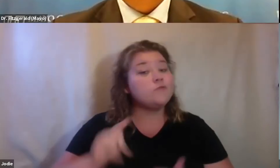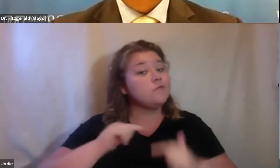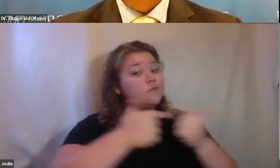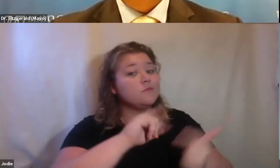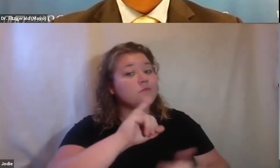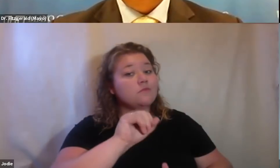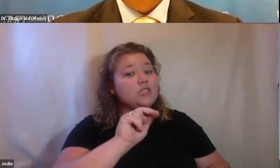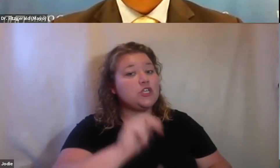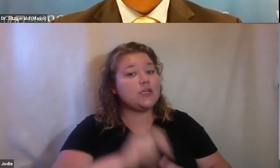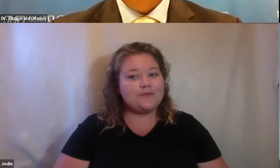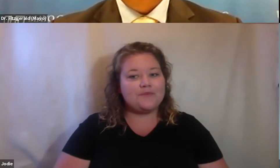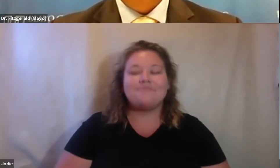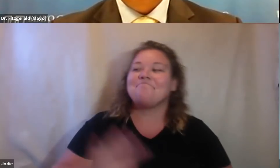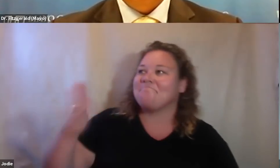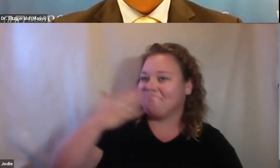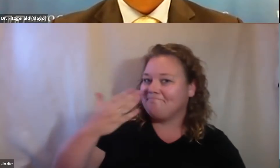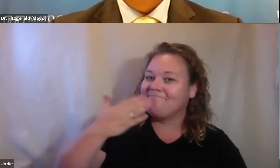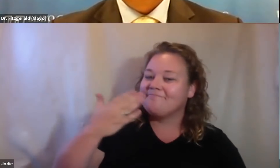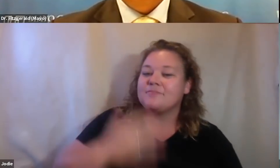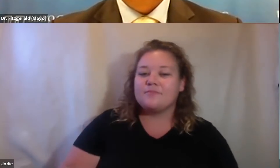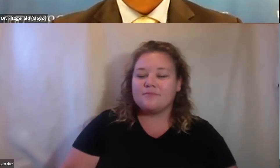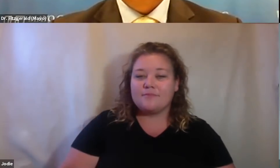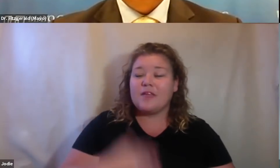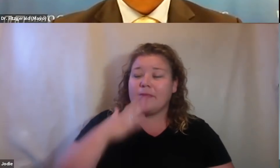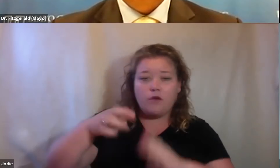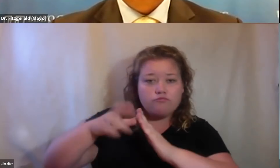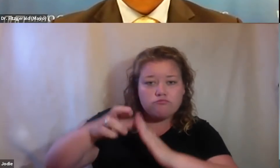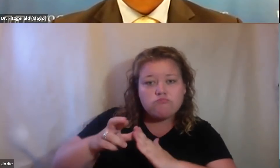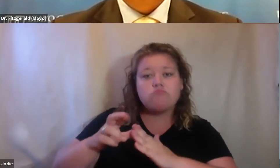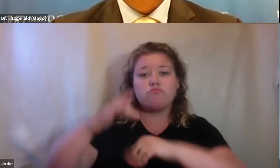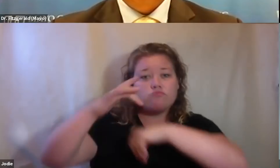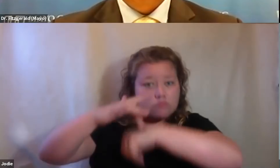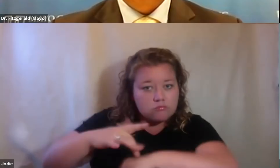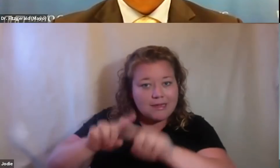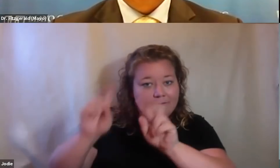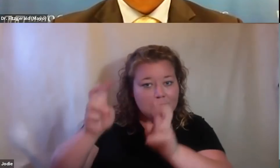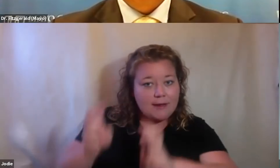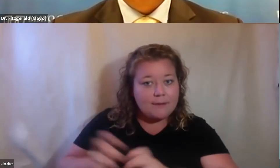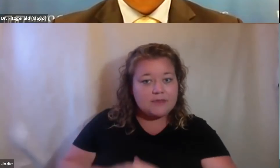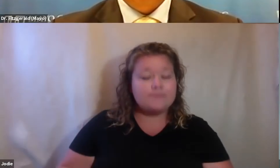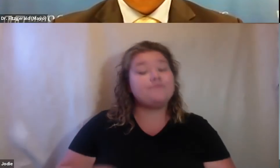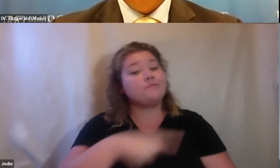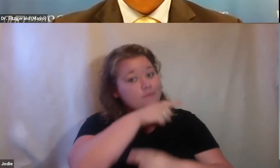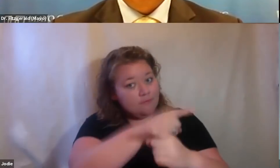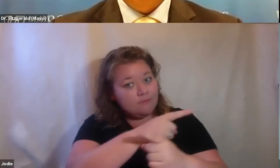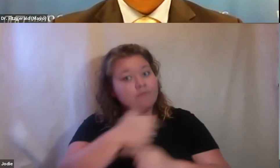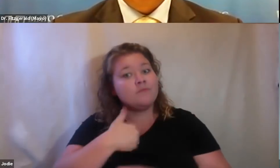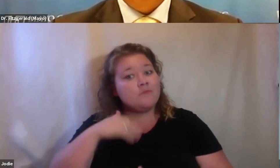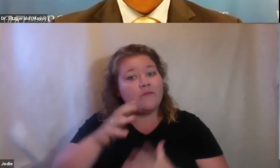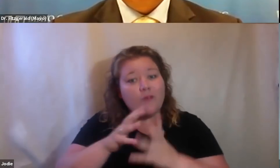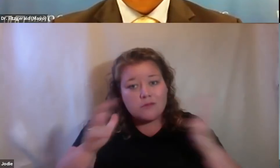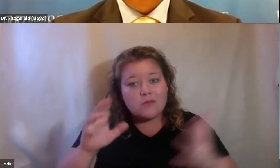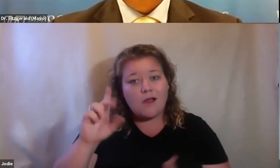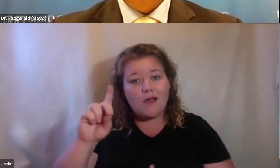Yeah, thank you, Dr. Kowalski. Appreciate that overview. There is a lot of data, as Dr. Kowalski indicates, that